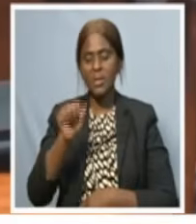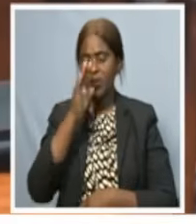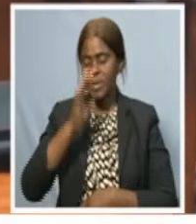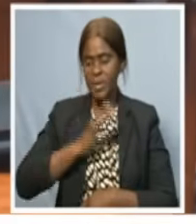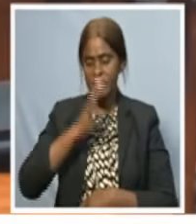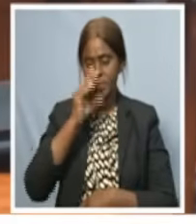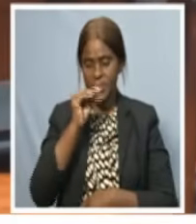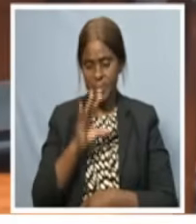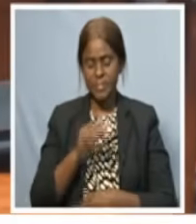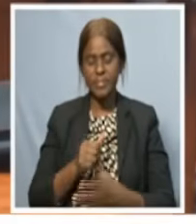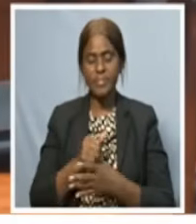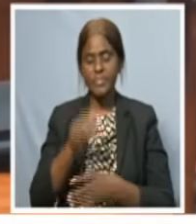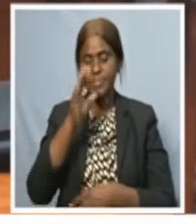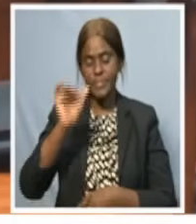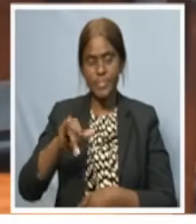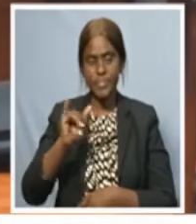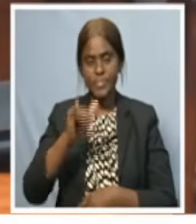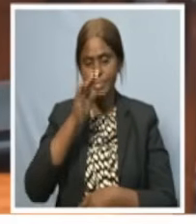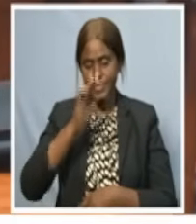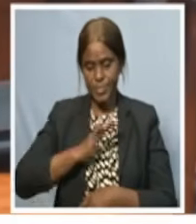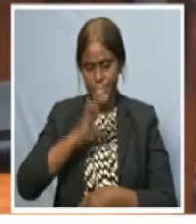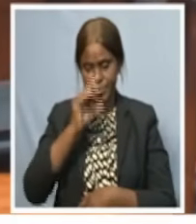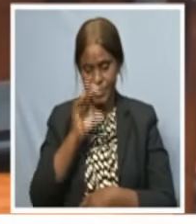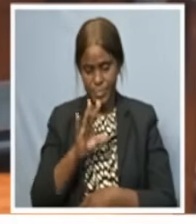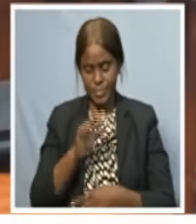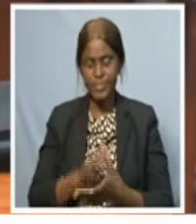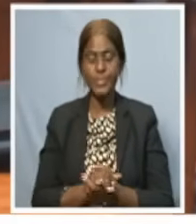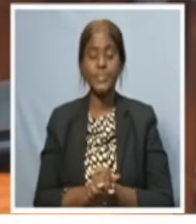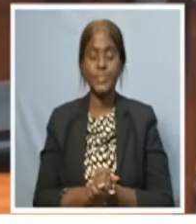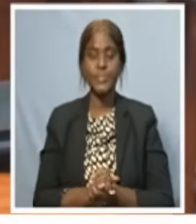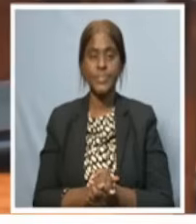Speaker. Yes, Madam Speaker.